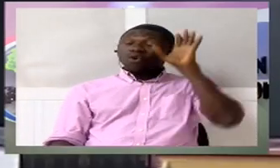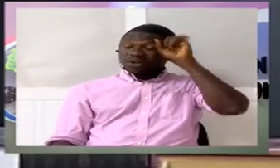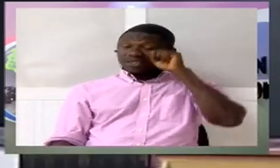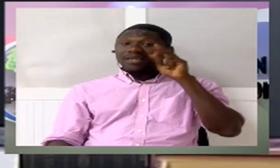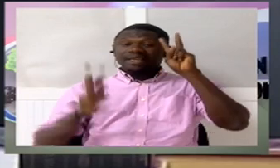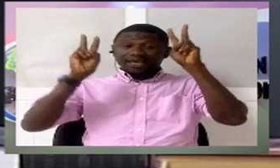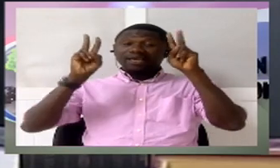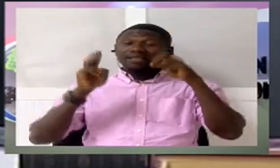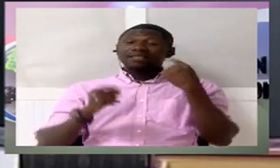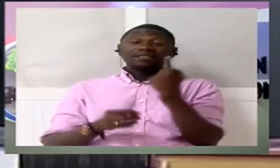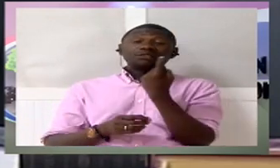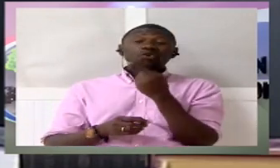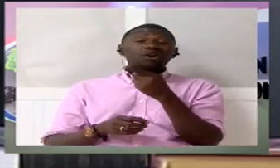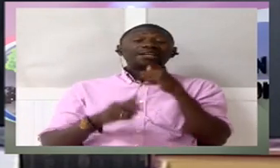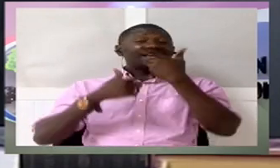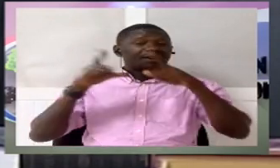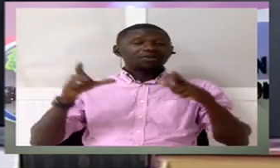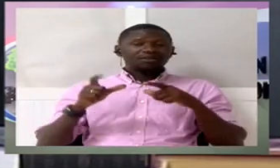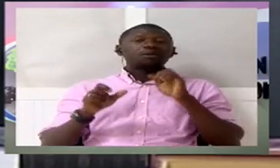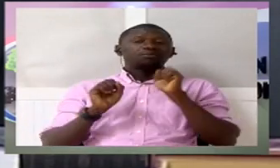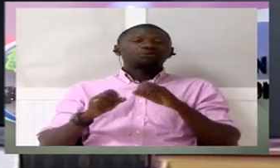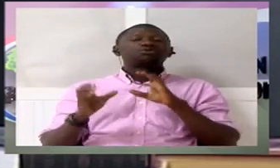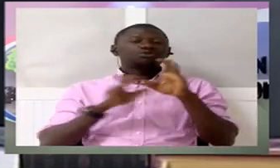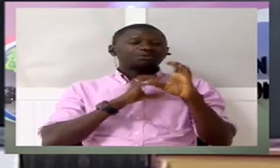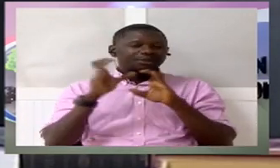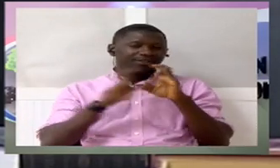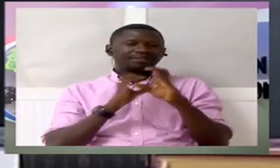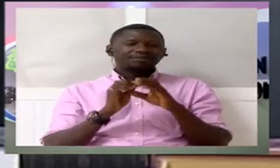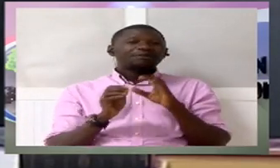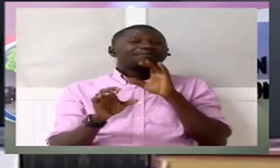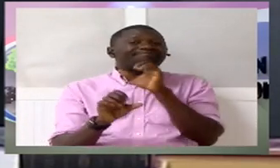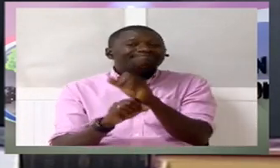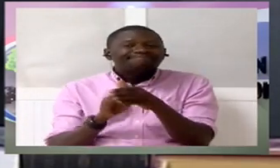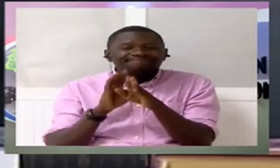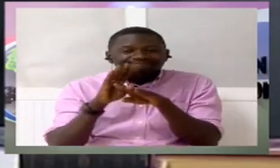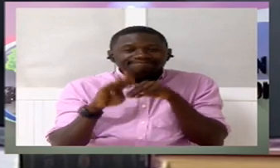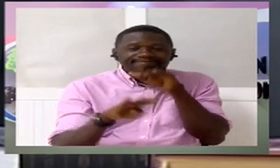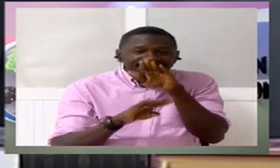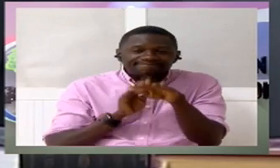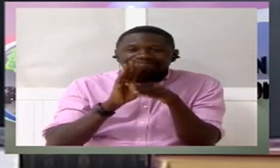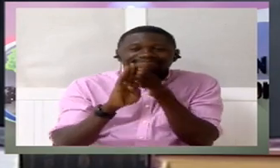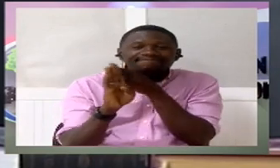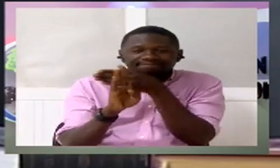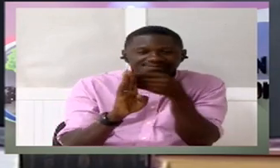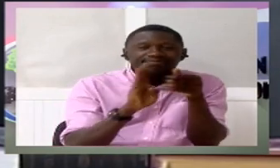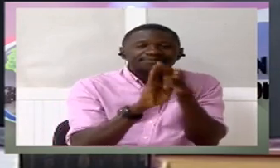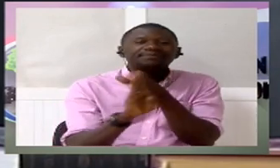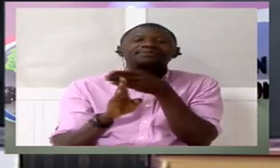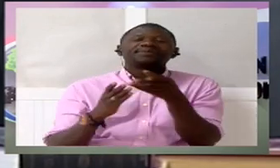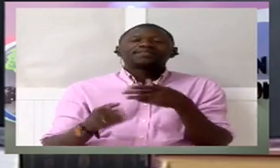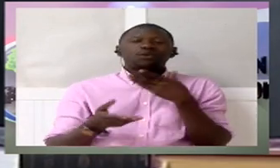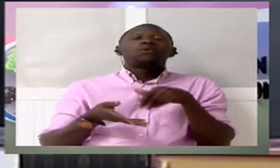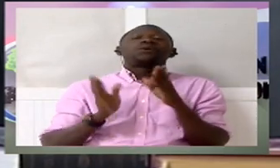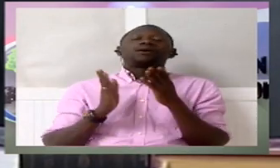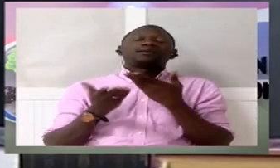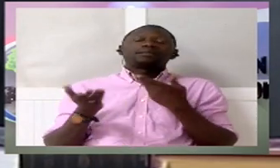language. Communicate no menna. Which to communicate with him. Soto. To have access to him. Wala that is the,